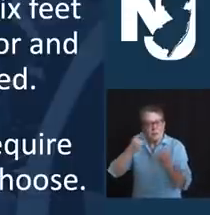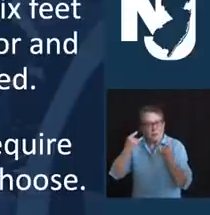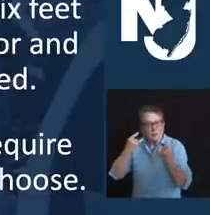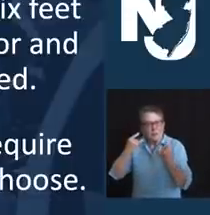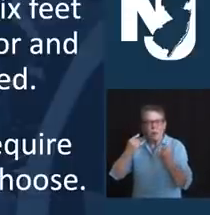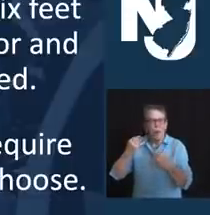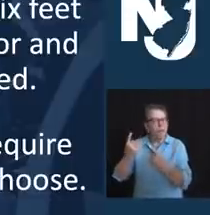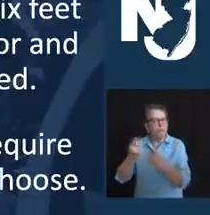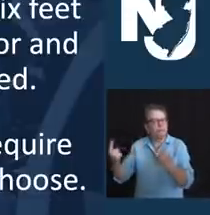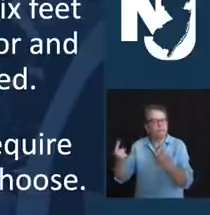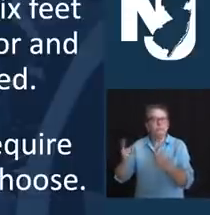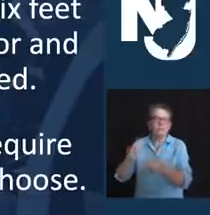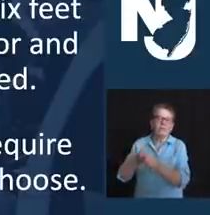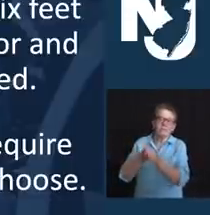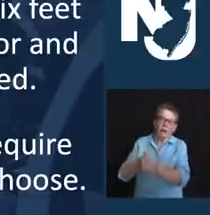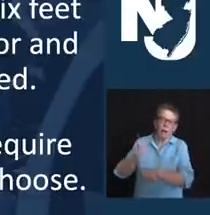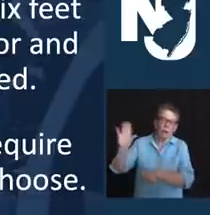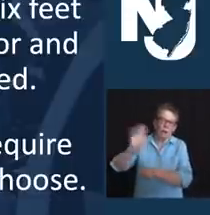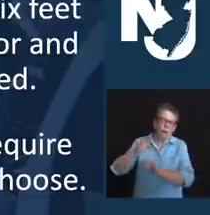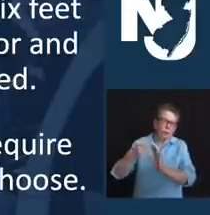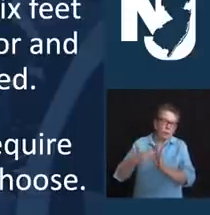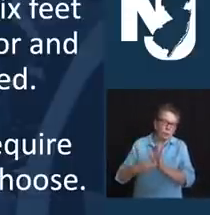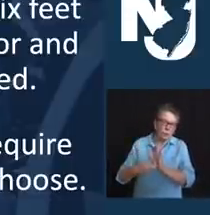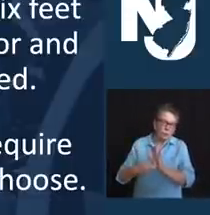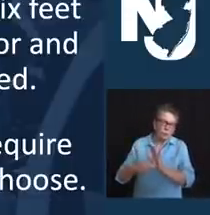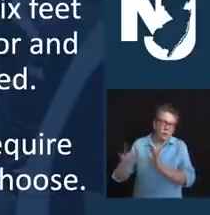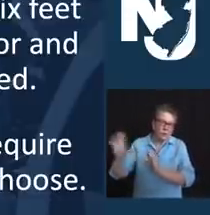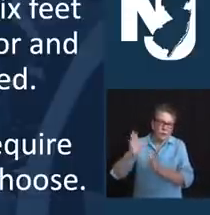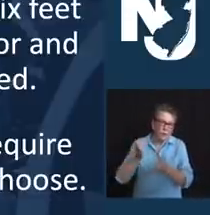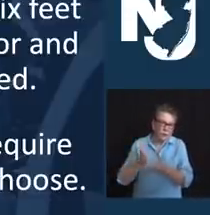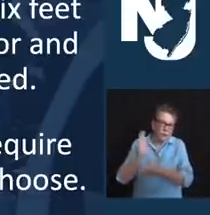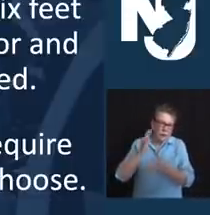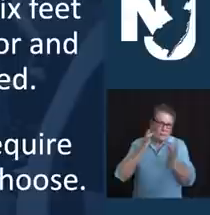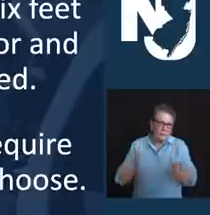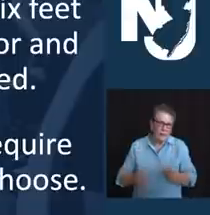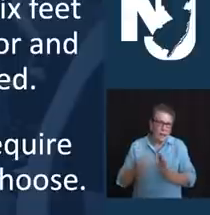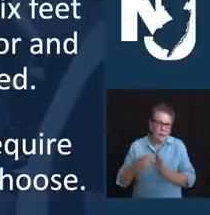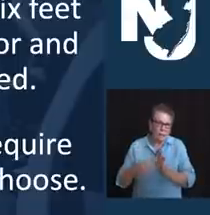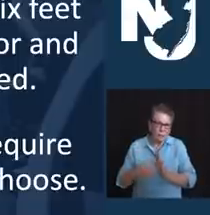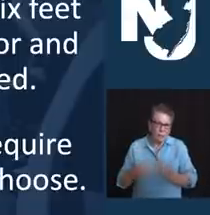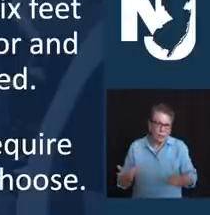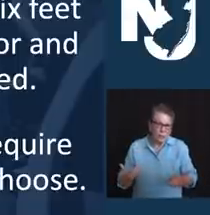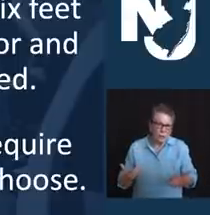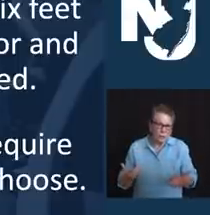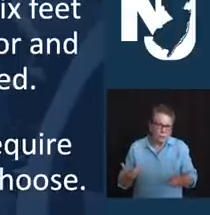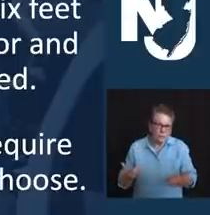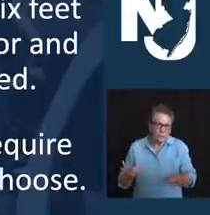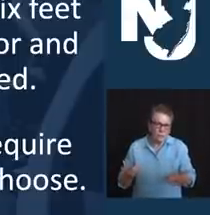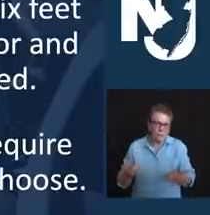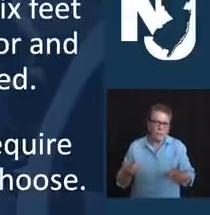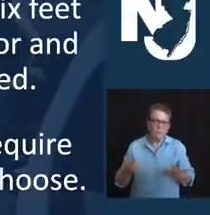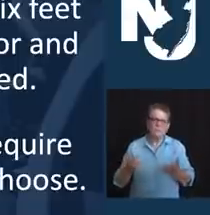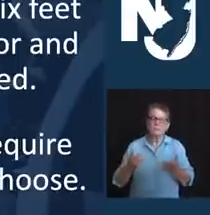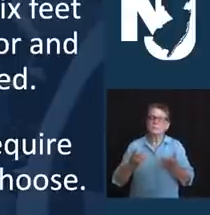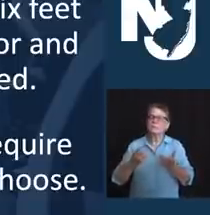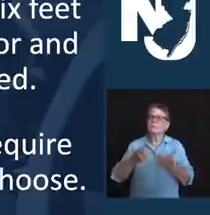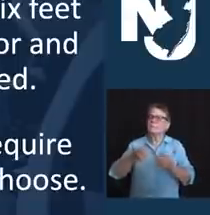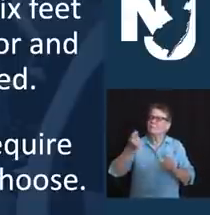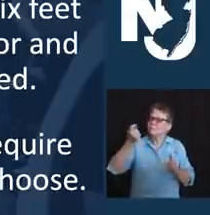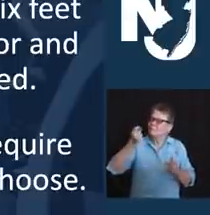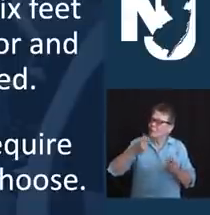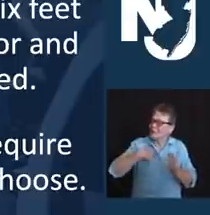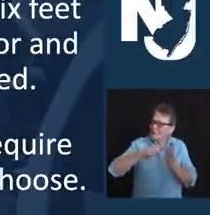if you are not fully vaccinated, then we are strongly encouraging you to continue to practice, in addition to